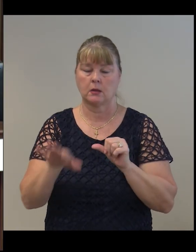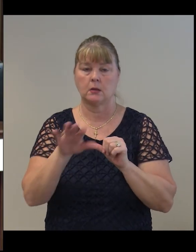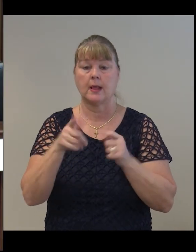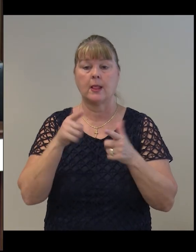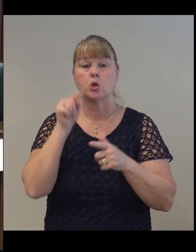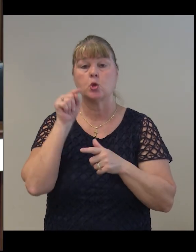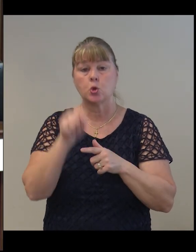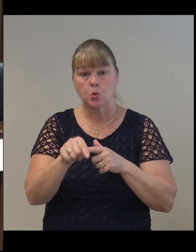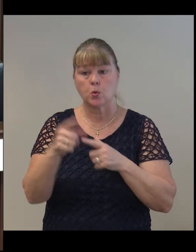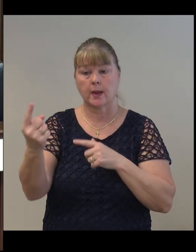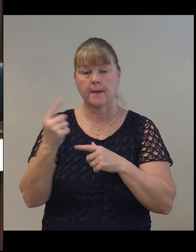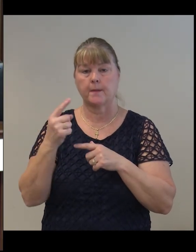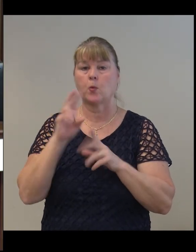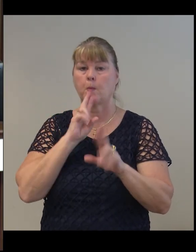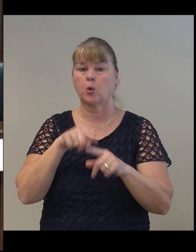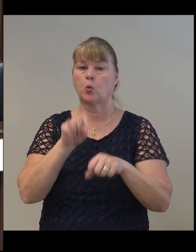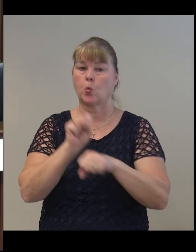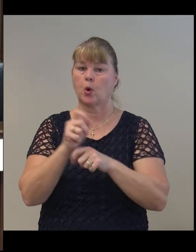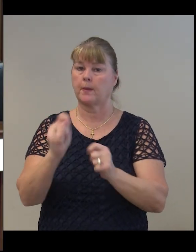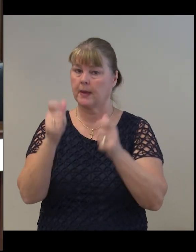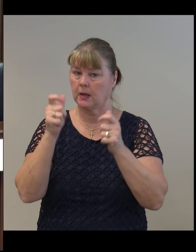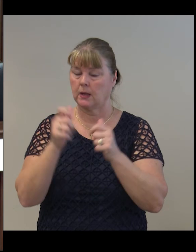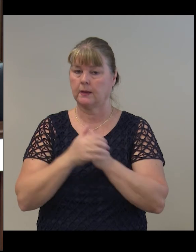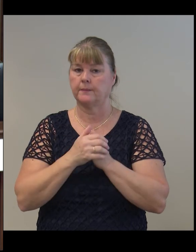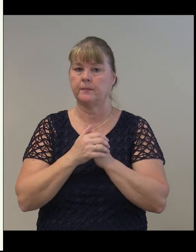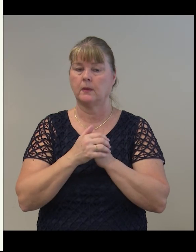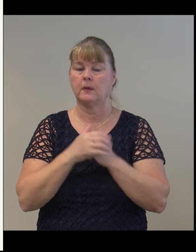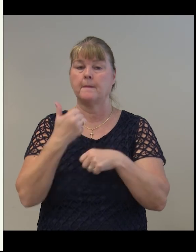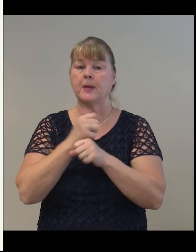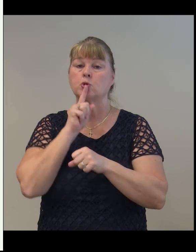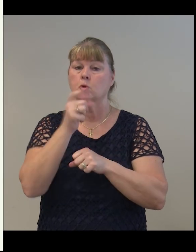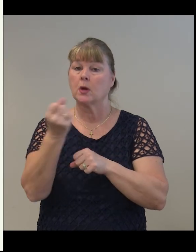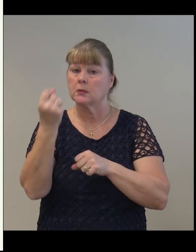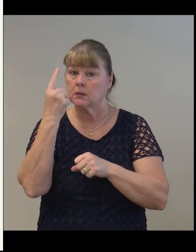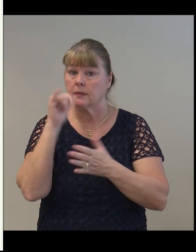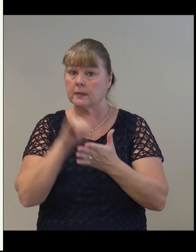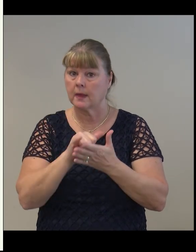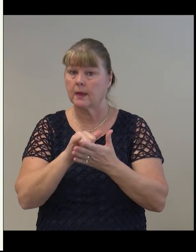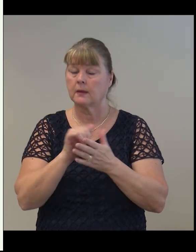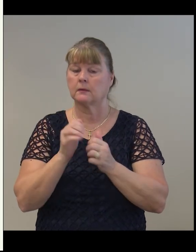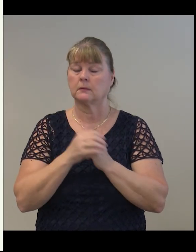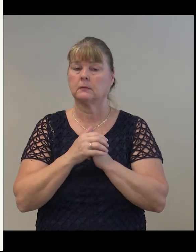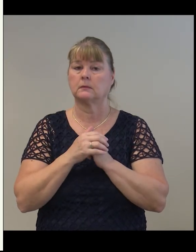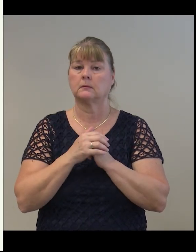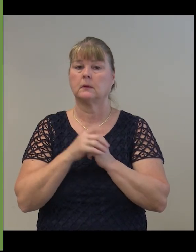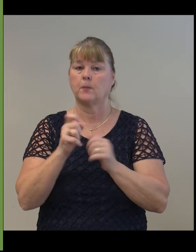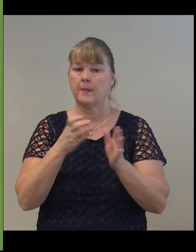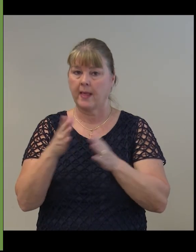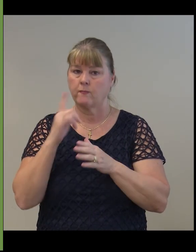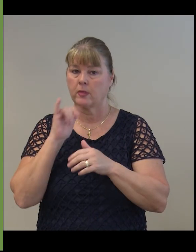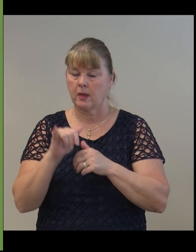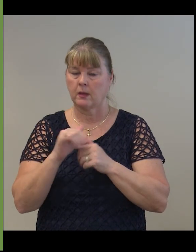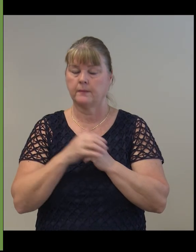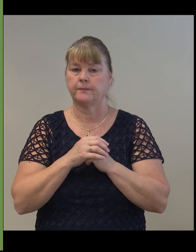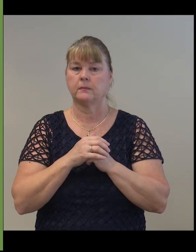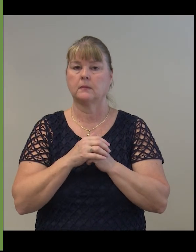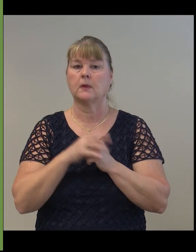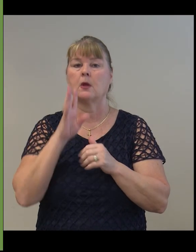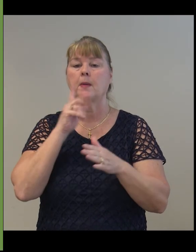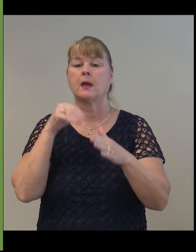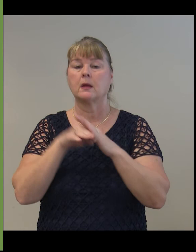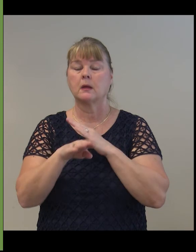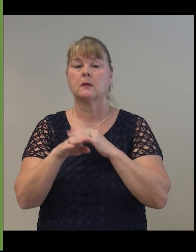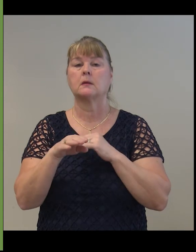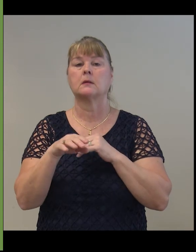county. It allows you to enter and report to work immediately. So make sure that you understand that and you plan accordingly. So we talked about